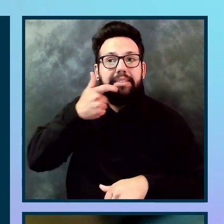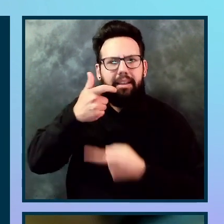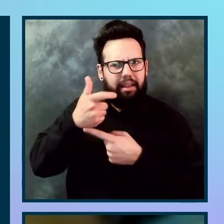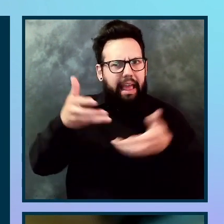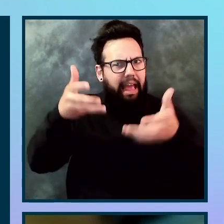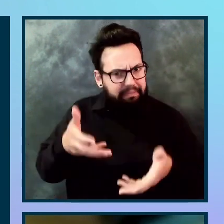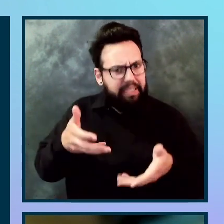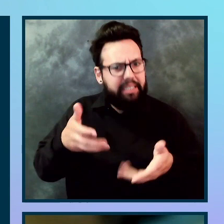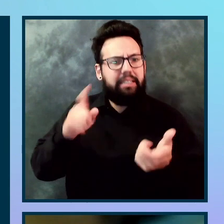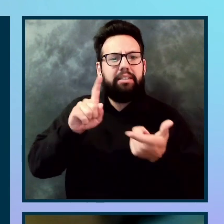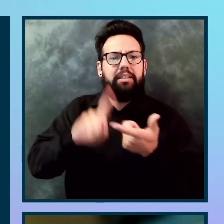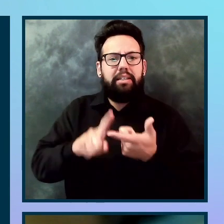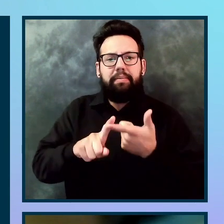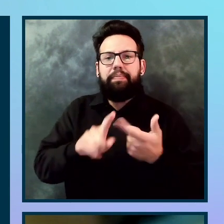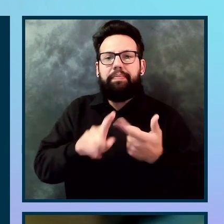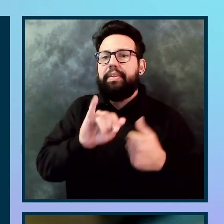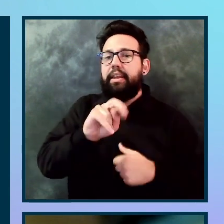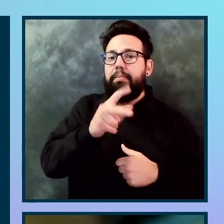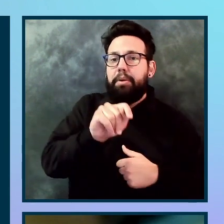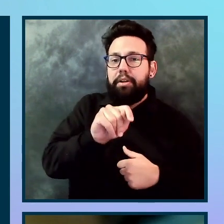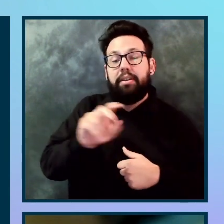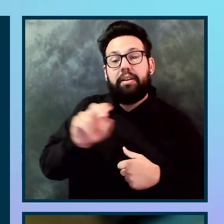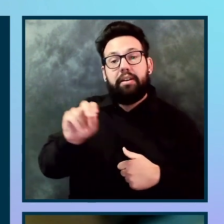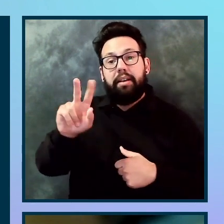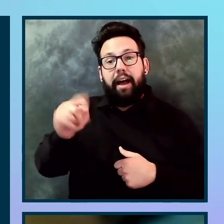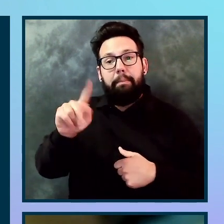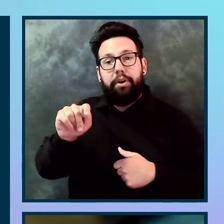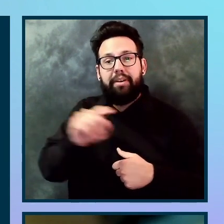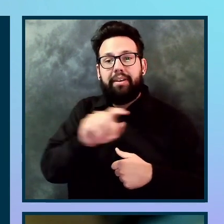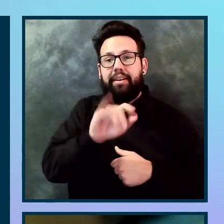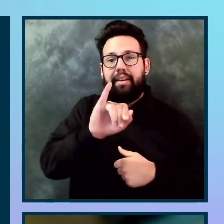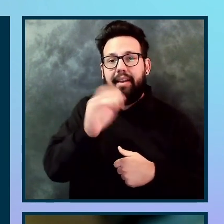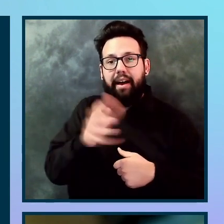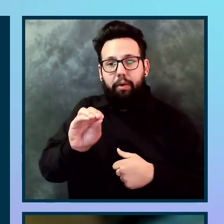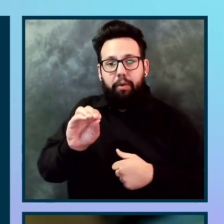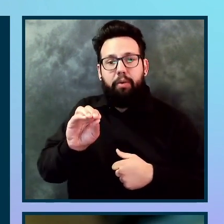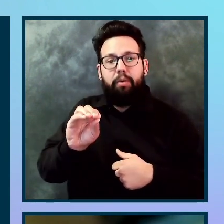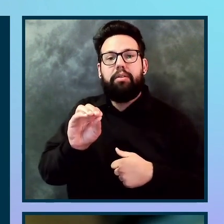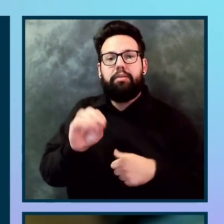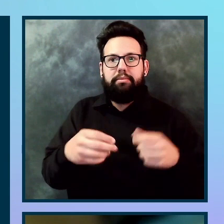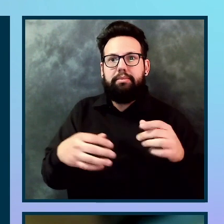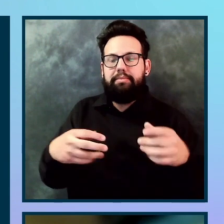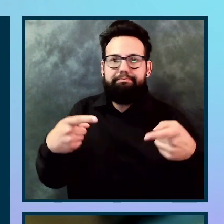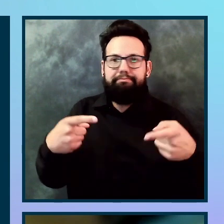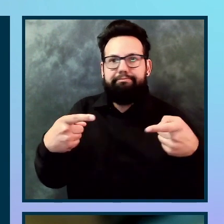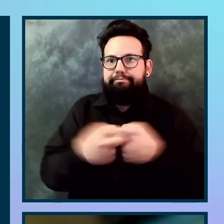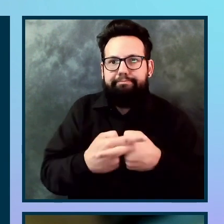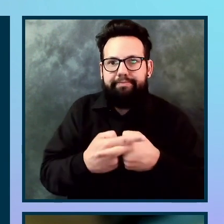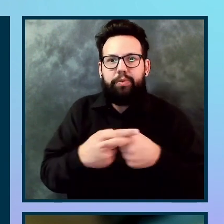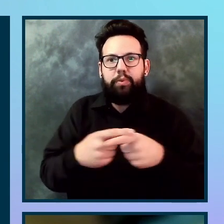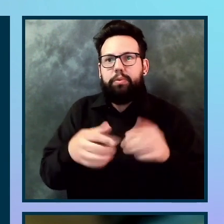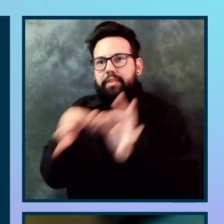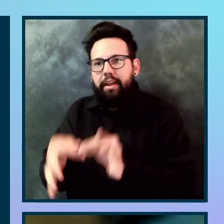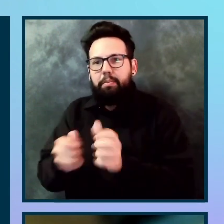assistive technologies. At the moment, it's very complicated to plug in adaptive controllers, Bluetooth keyboards, and I'm